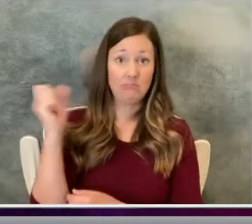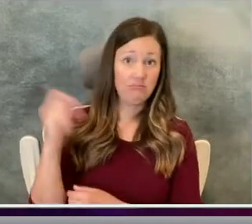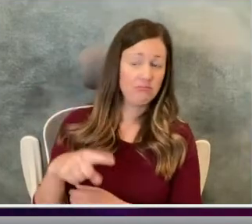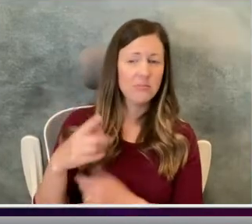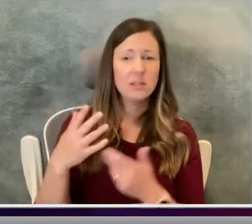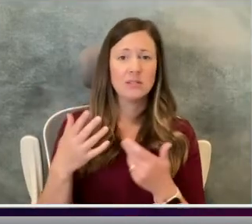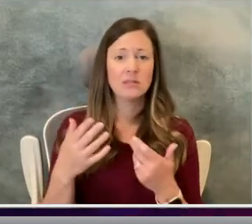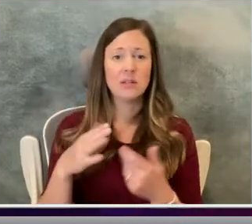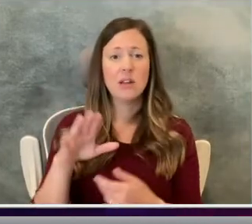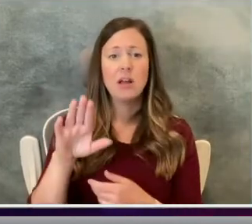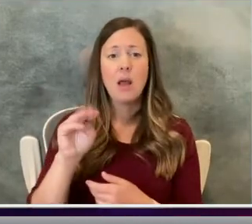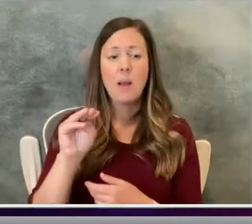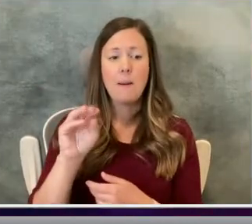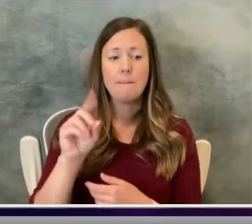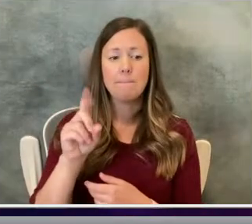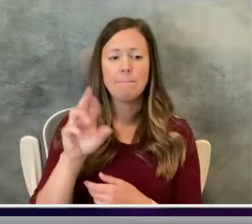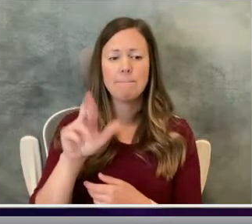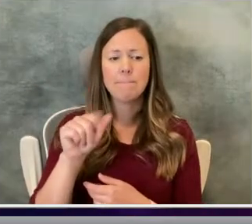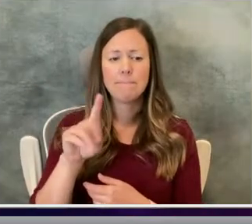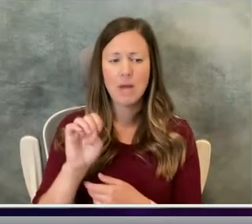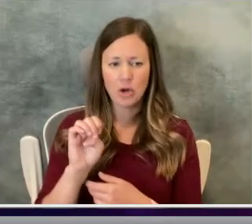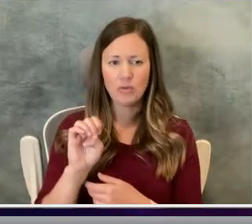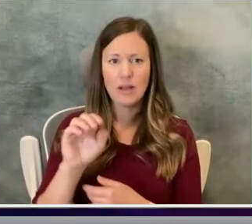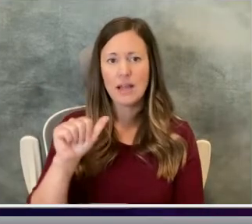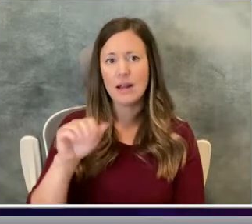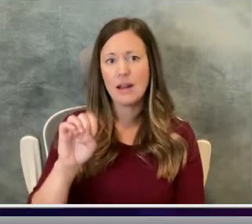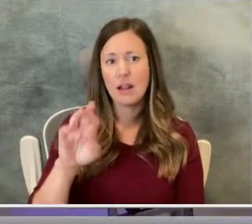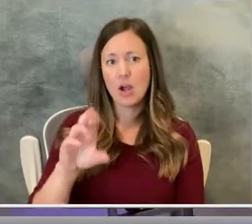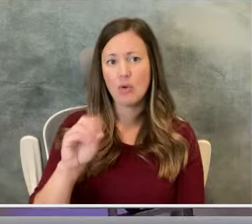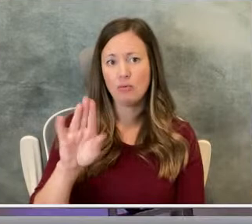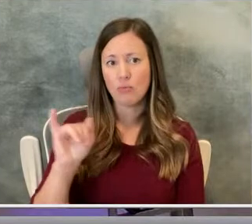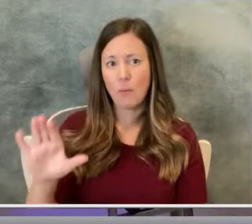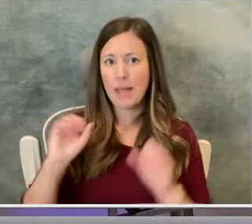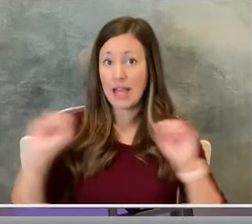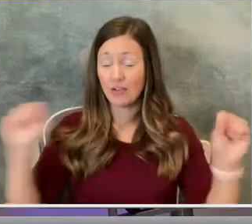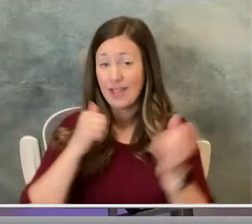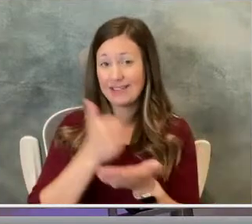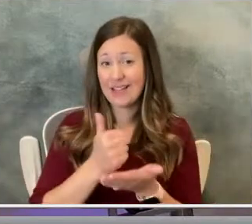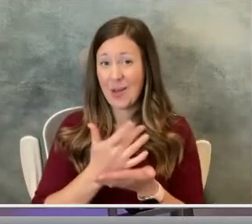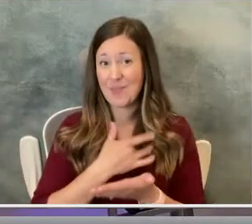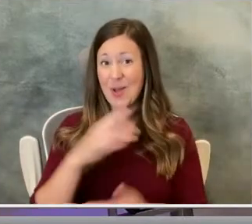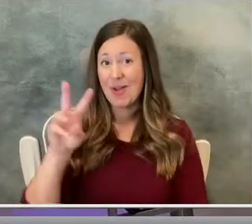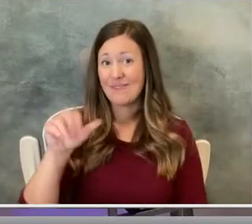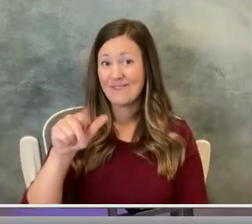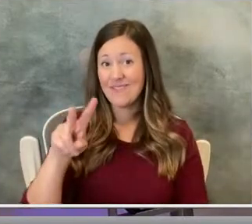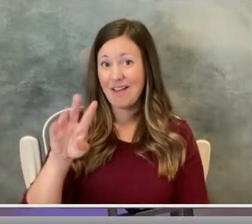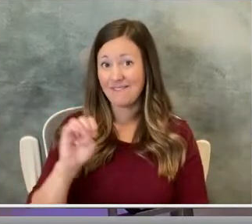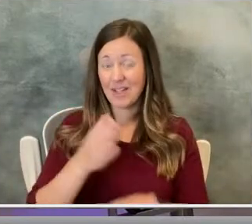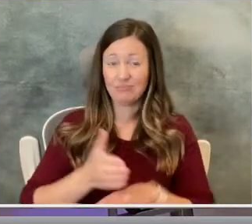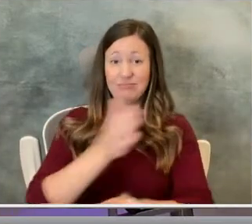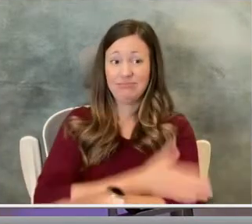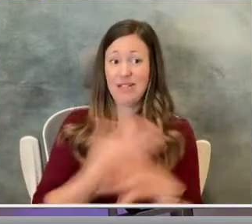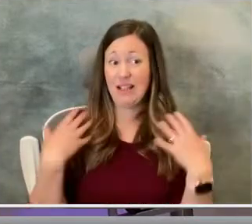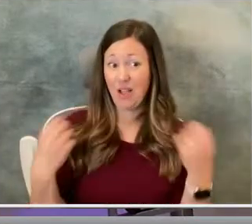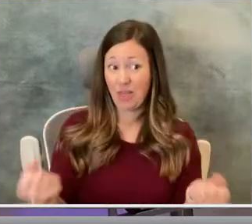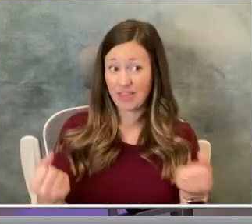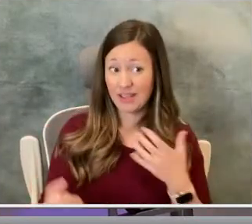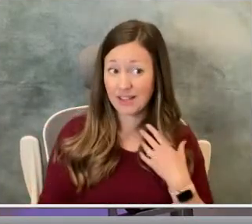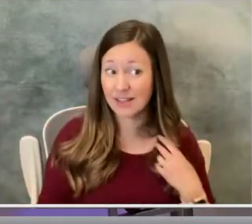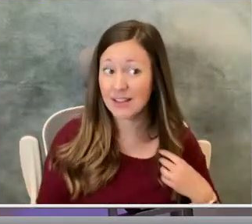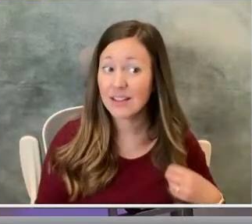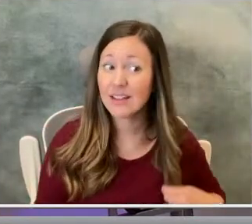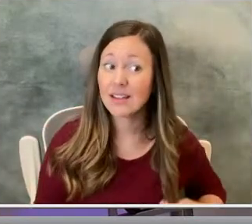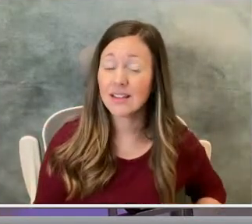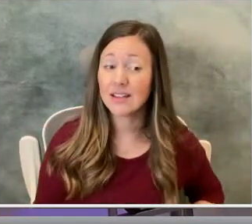makes heart valves healthier. Dr. Danter, does it? Moderate aerobic exercise makes your whole